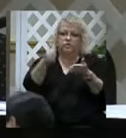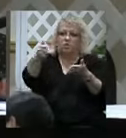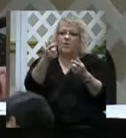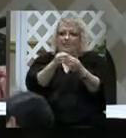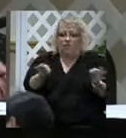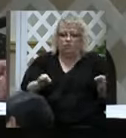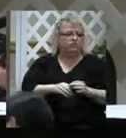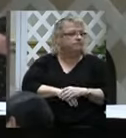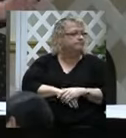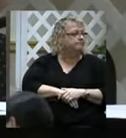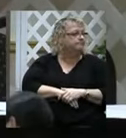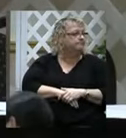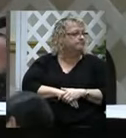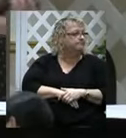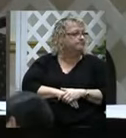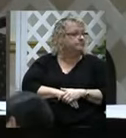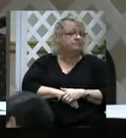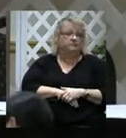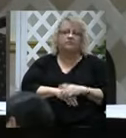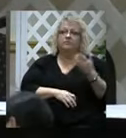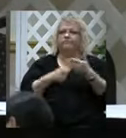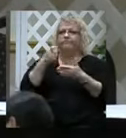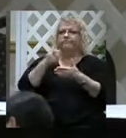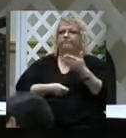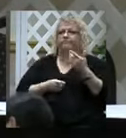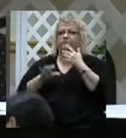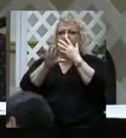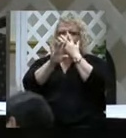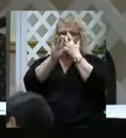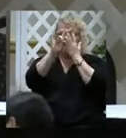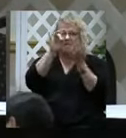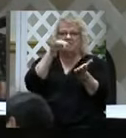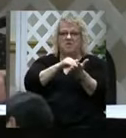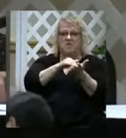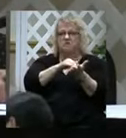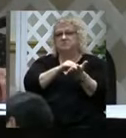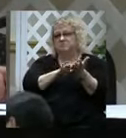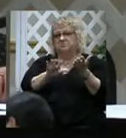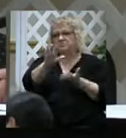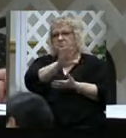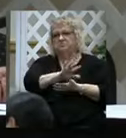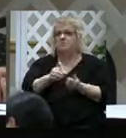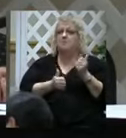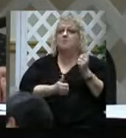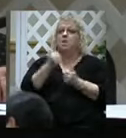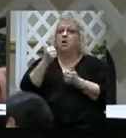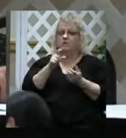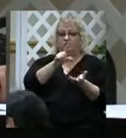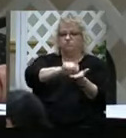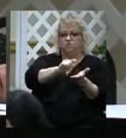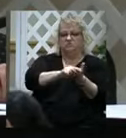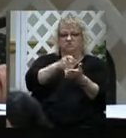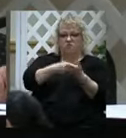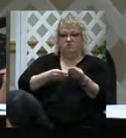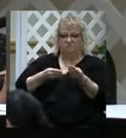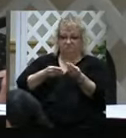Okay, so that costed maybe about $8,000 all told. Most of that was for printing, like I